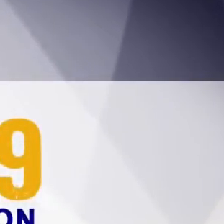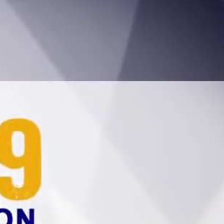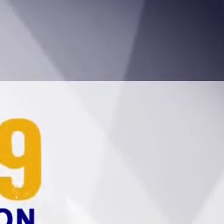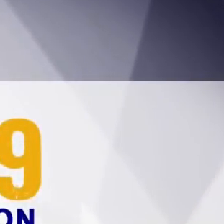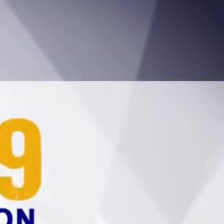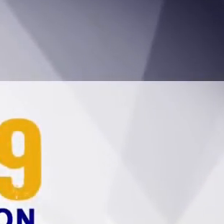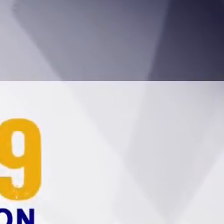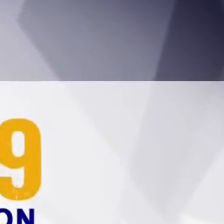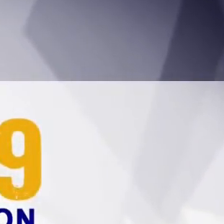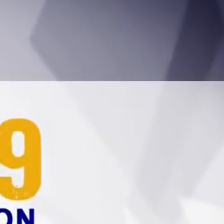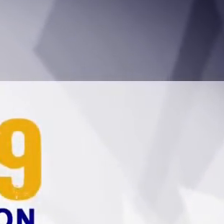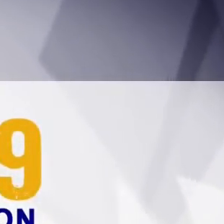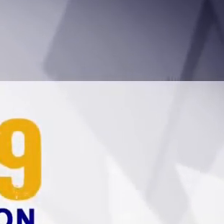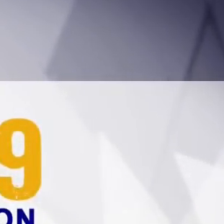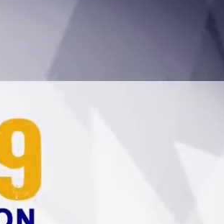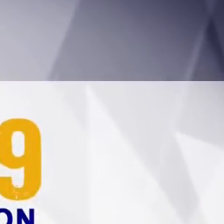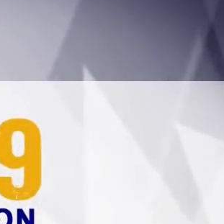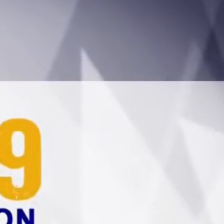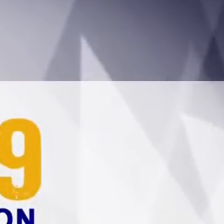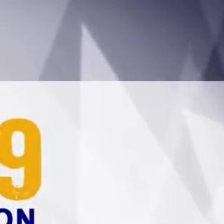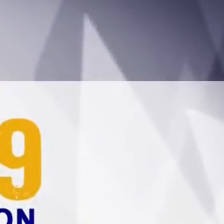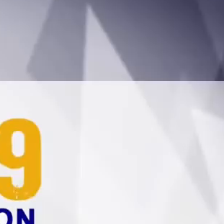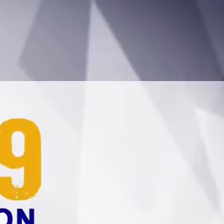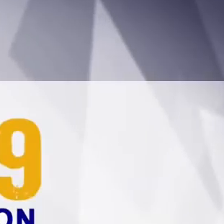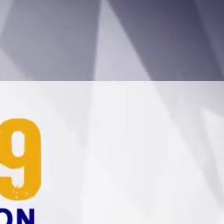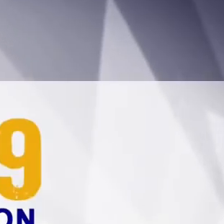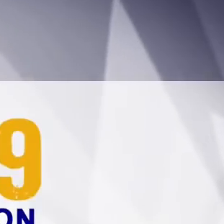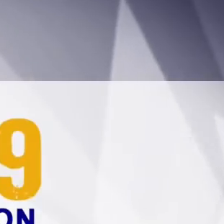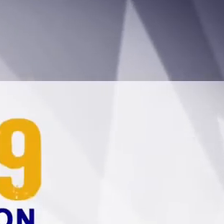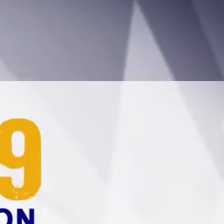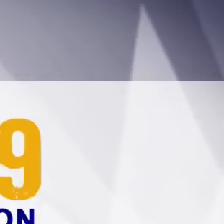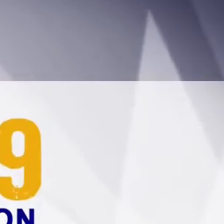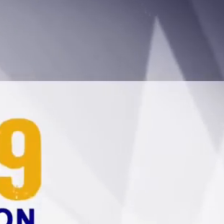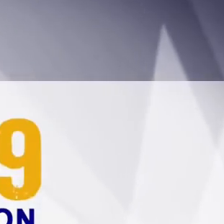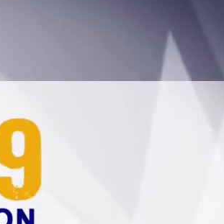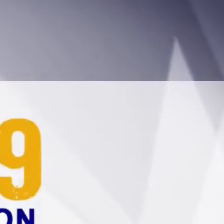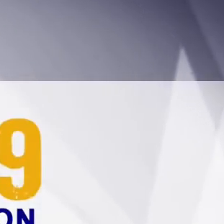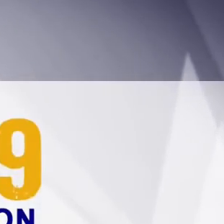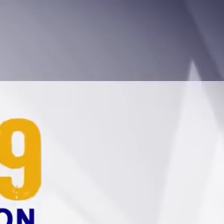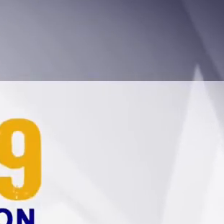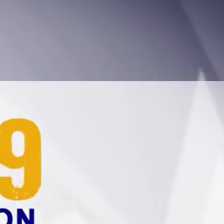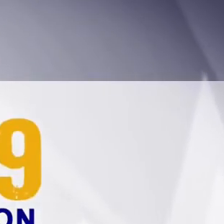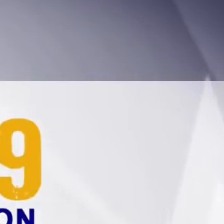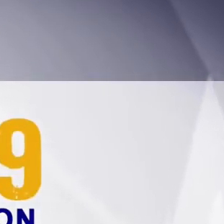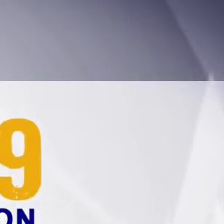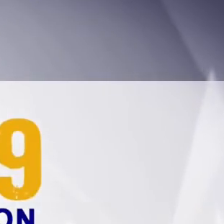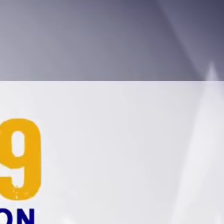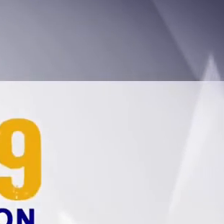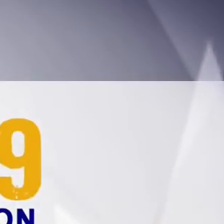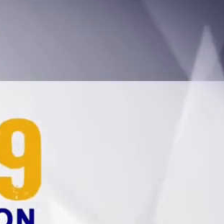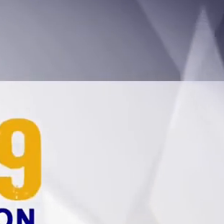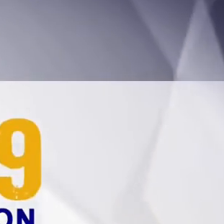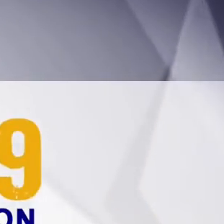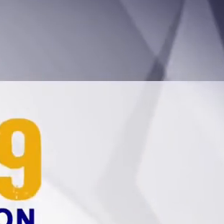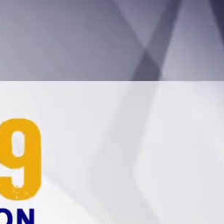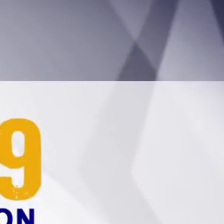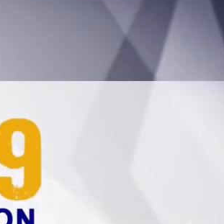virtual town hall this Thursday, June 4 at 8:30 p.m. on TVJ, JNN,